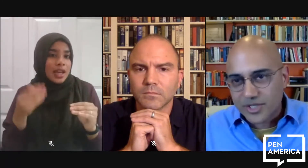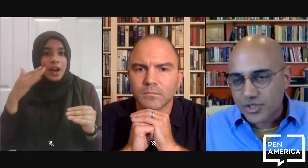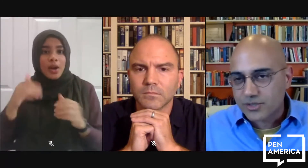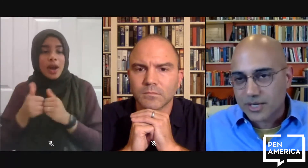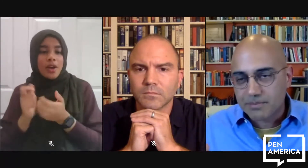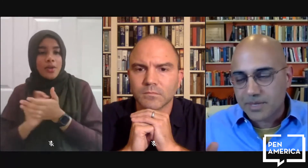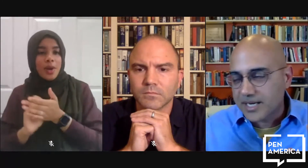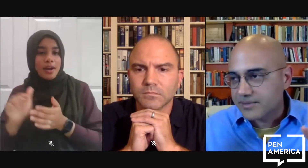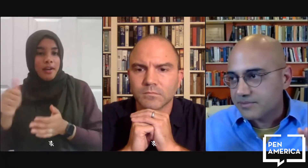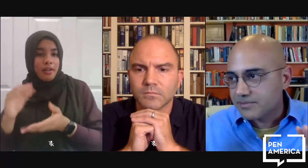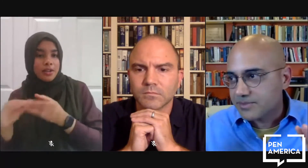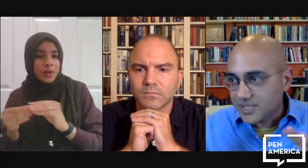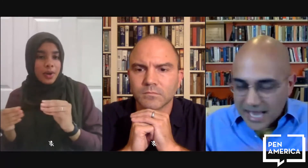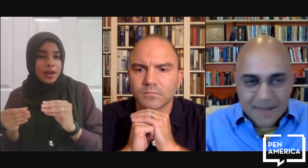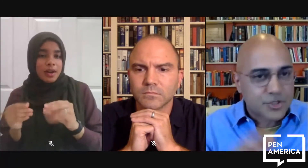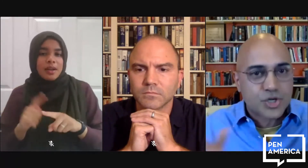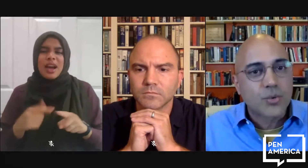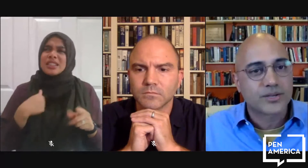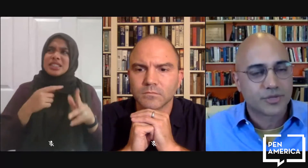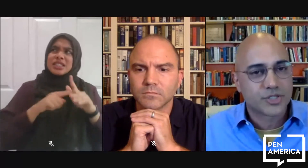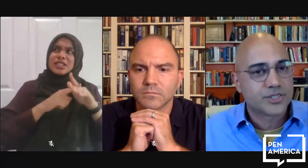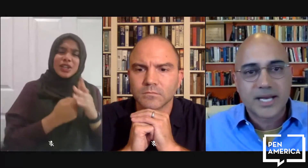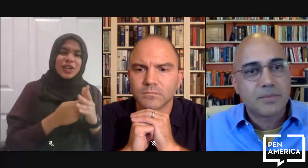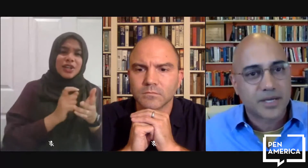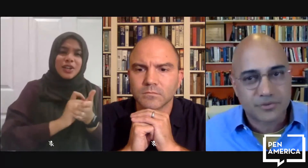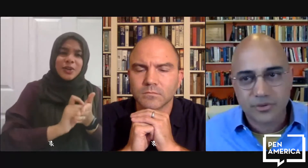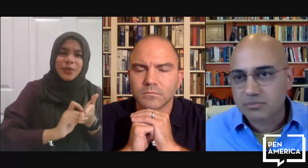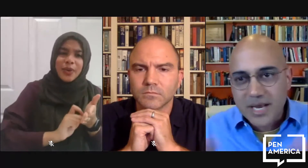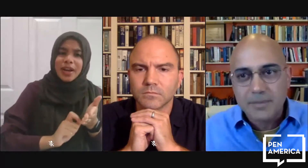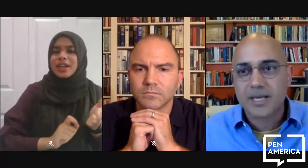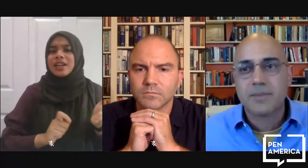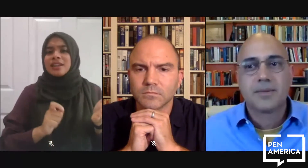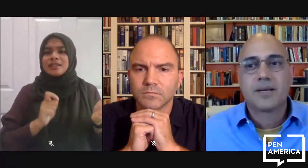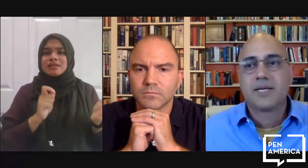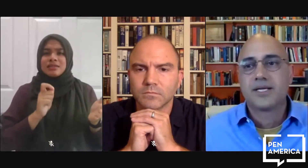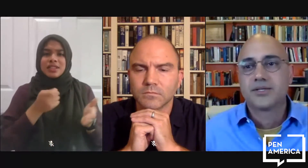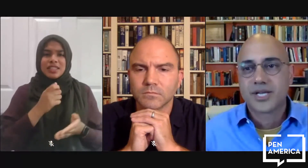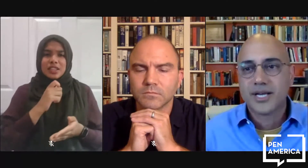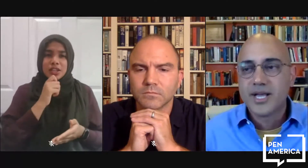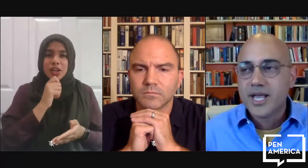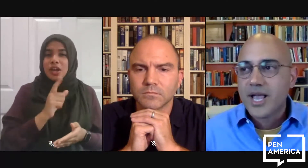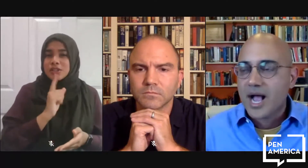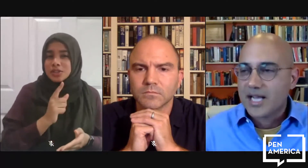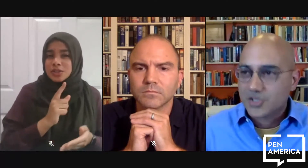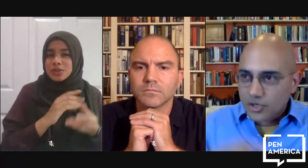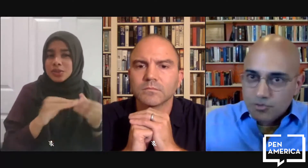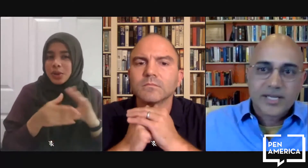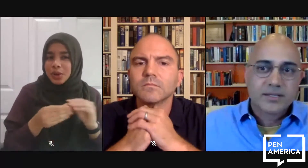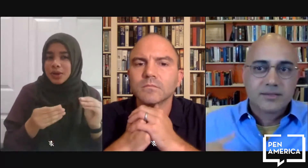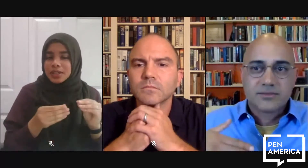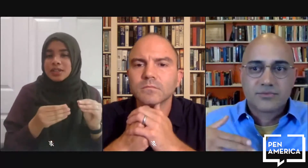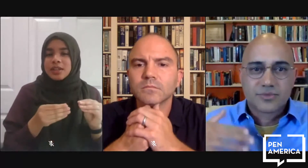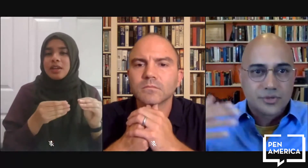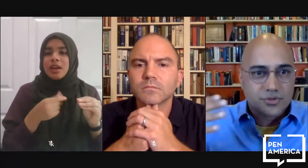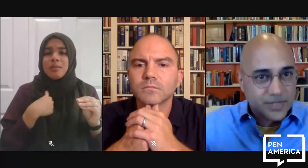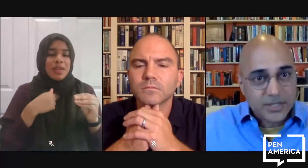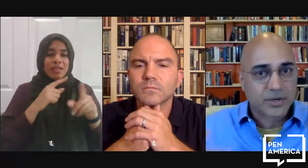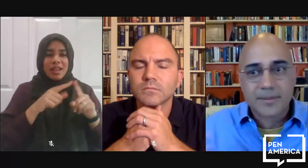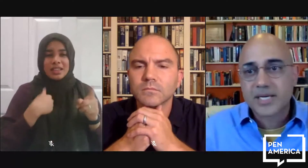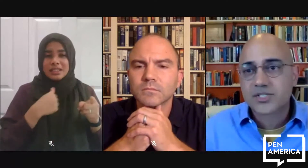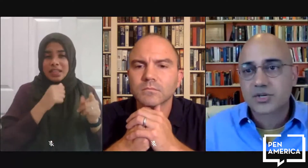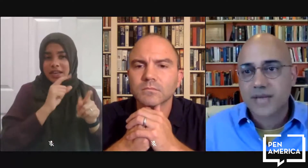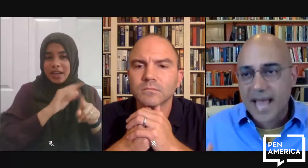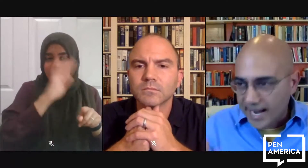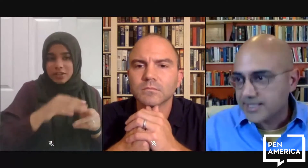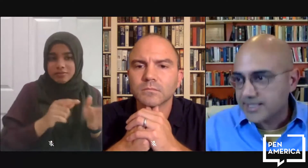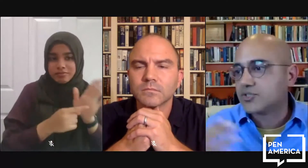writing fiction, but I stopped showing fiction to anybody for many, many, many, many, many years. And I started writing for the theater. I